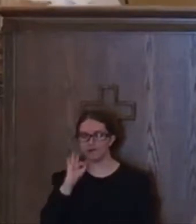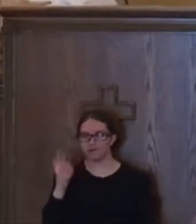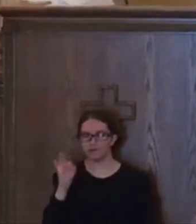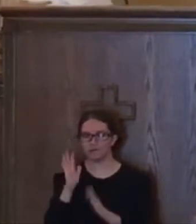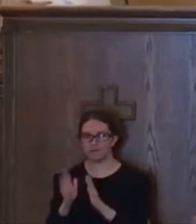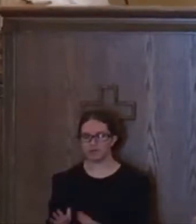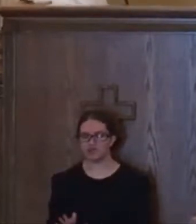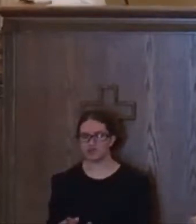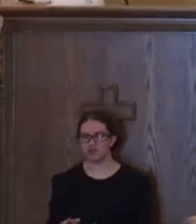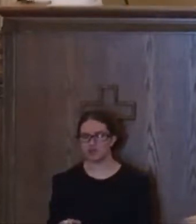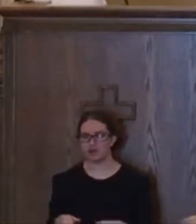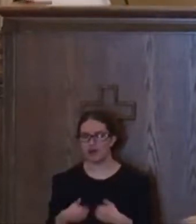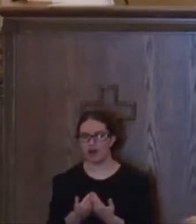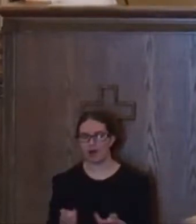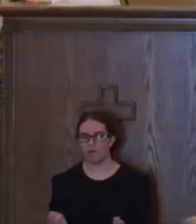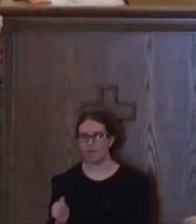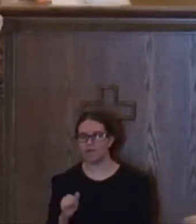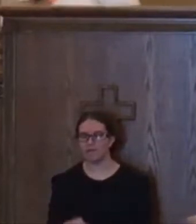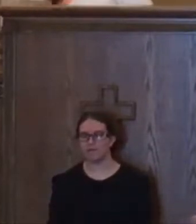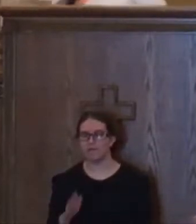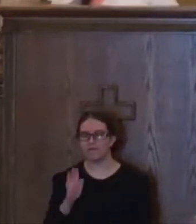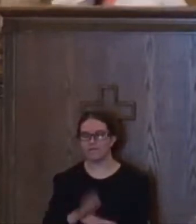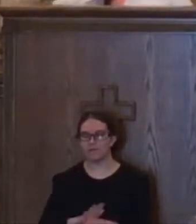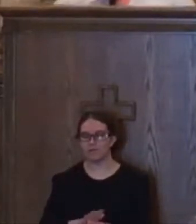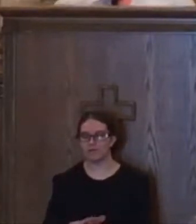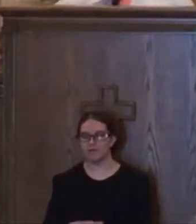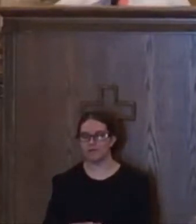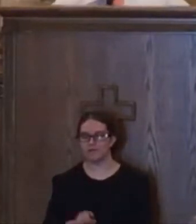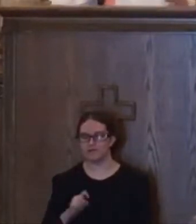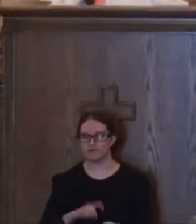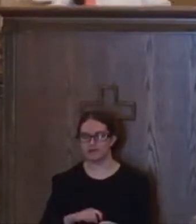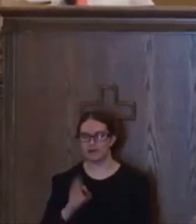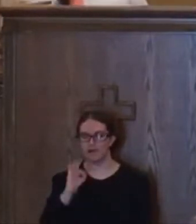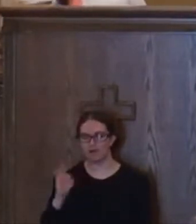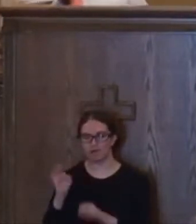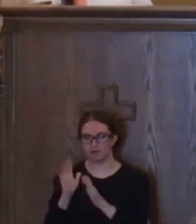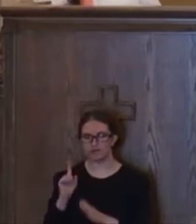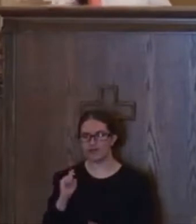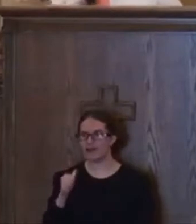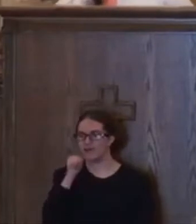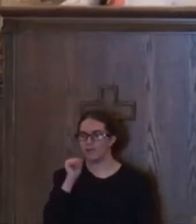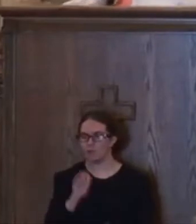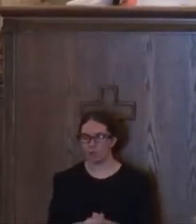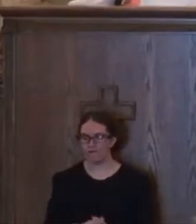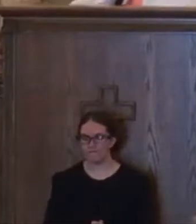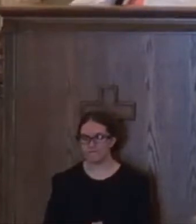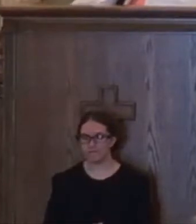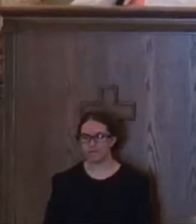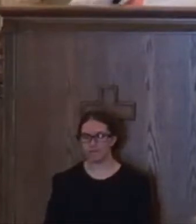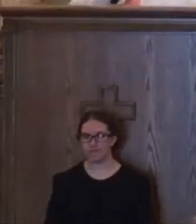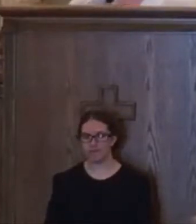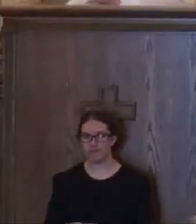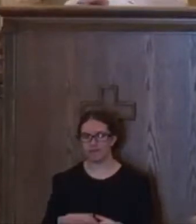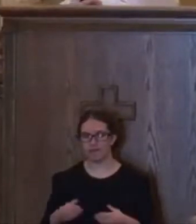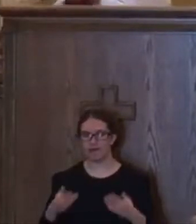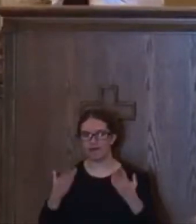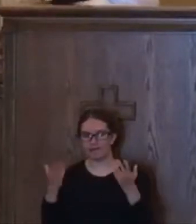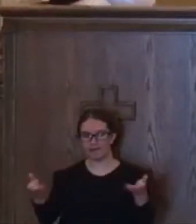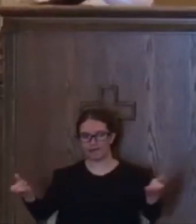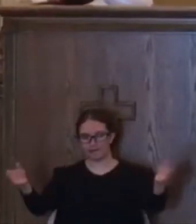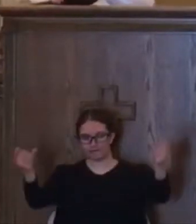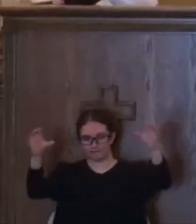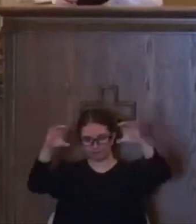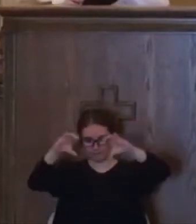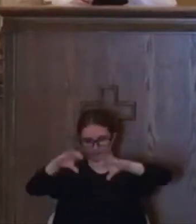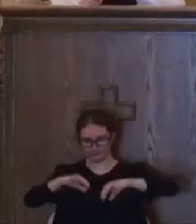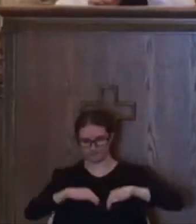I am, if you want me to be full-time in ministry, then I need my wife. I poured my heart out to him. I'm